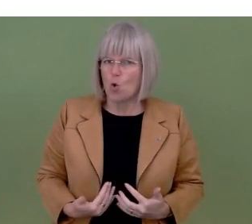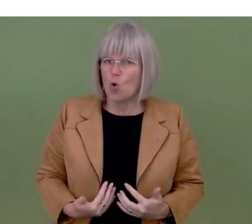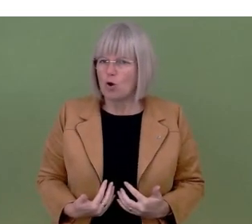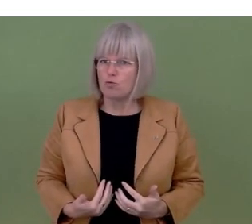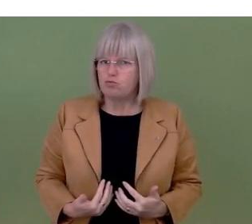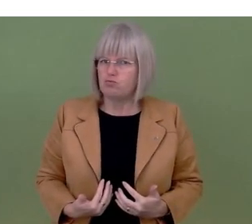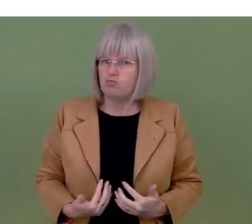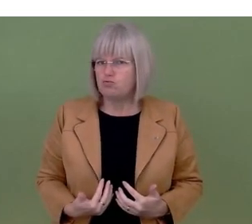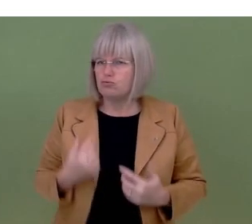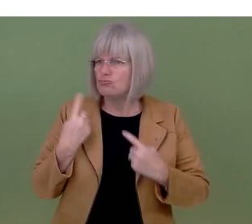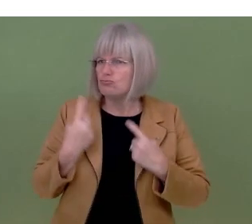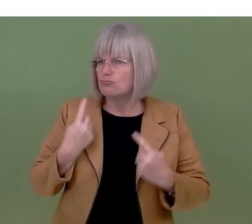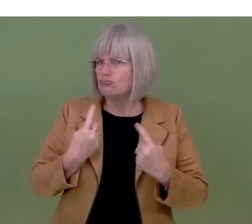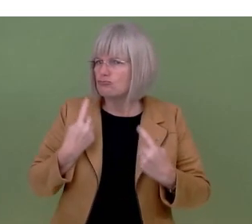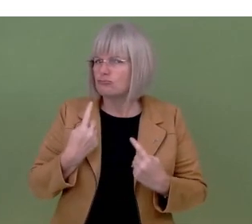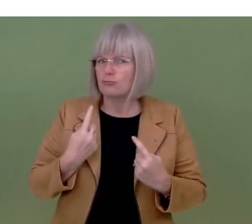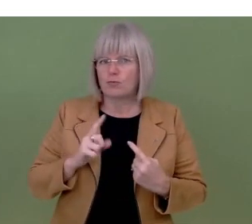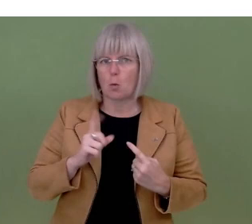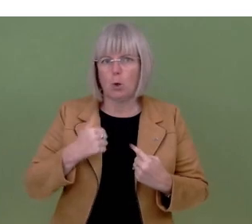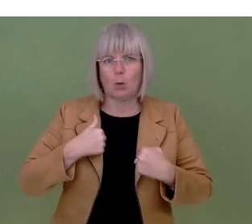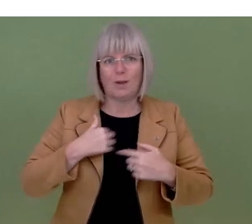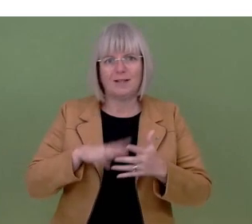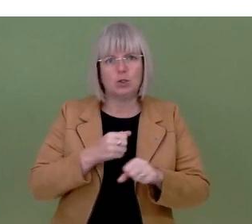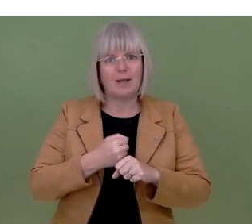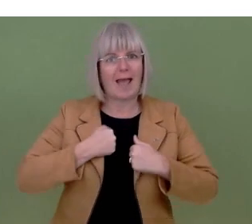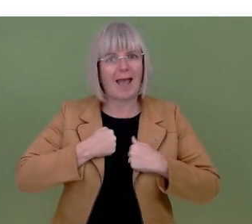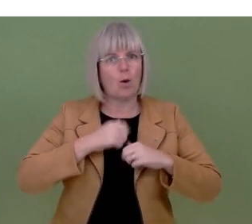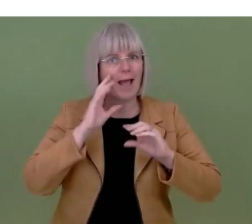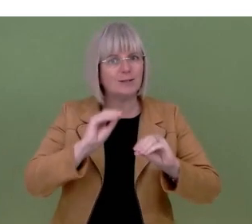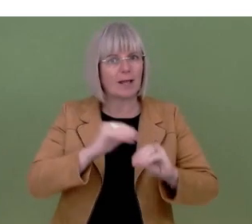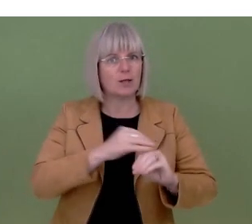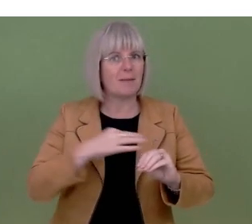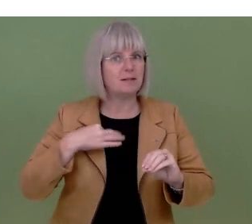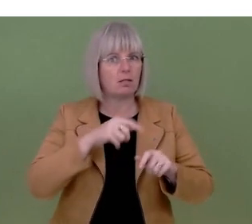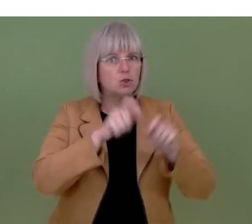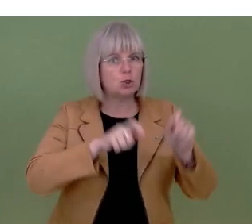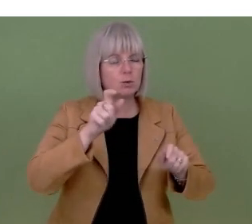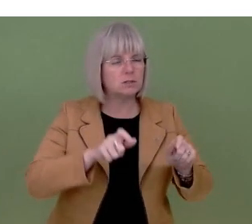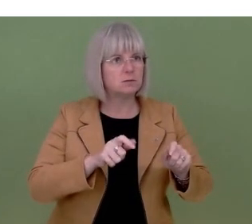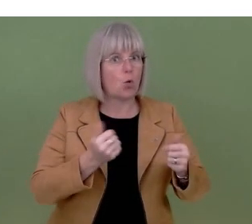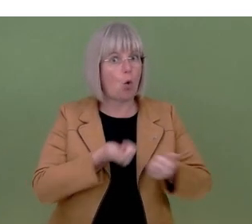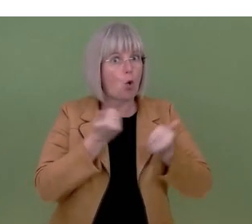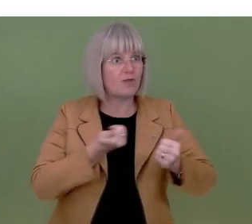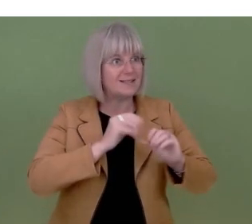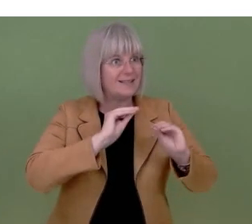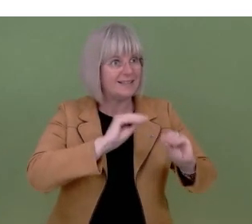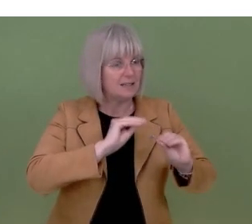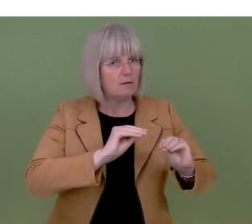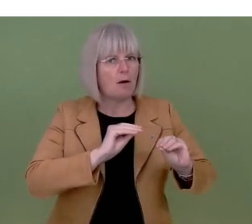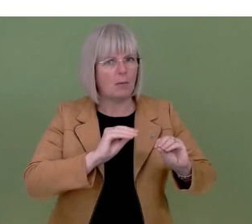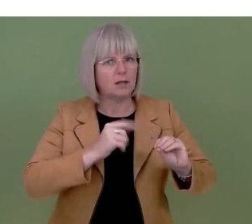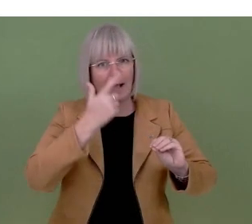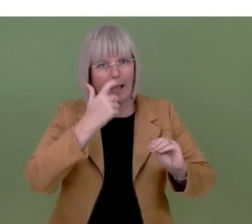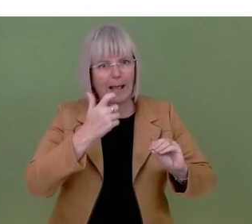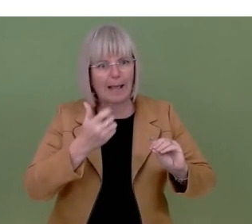doing in our education of medical students and what we could be doing better. So I'm hoping that I might be